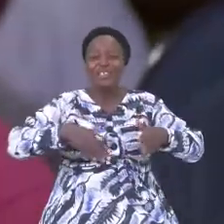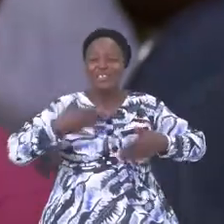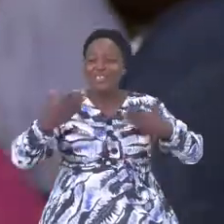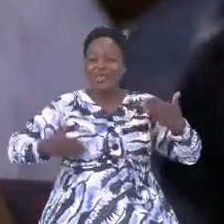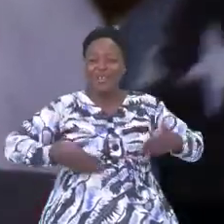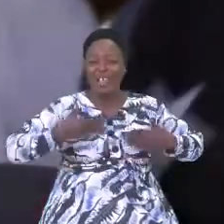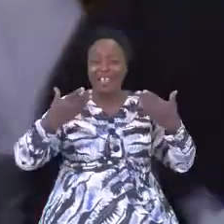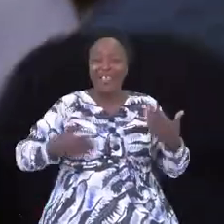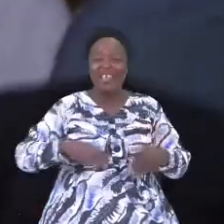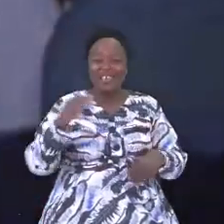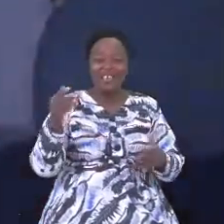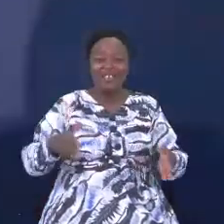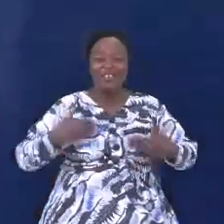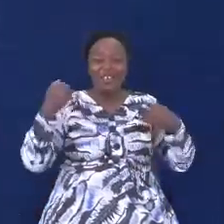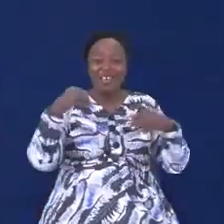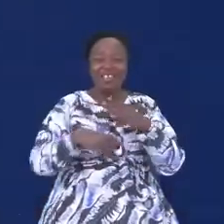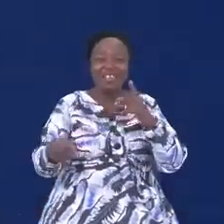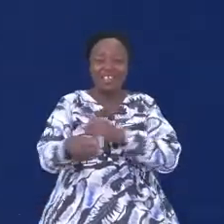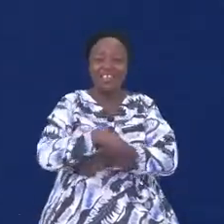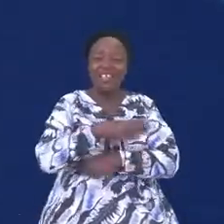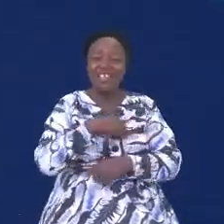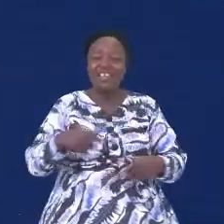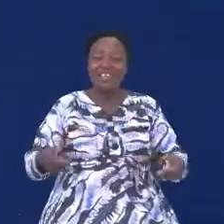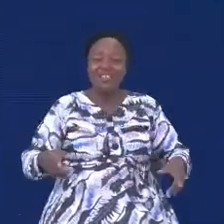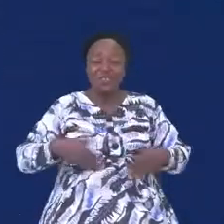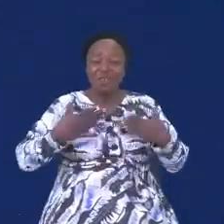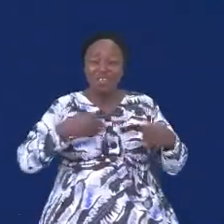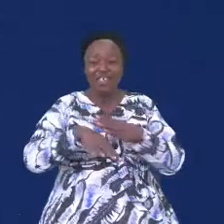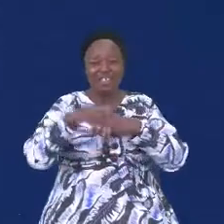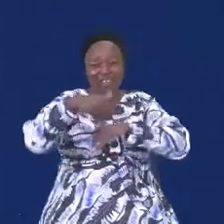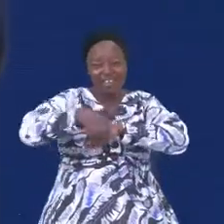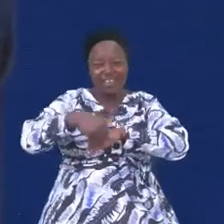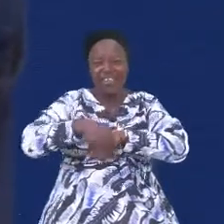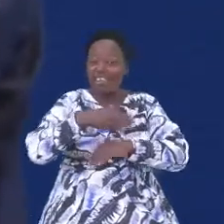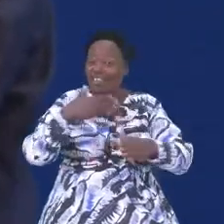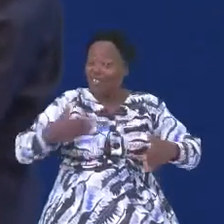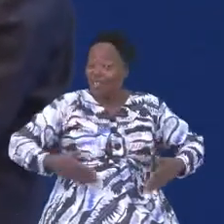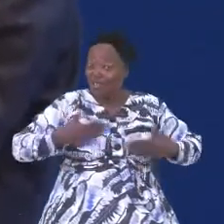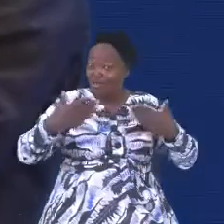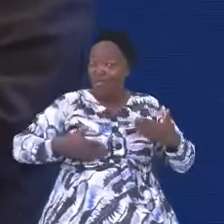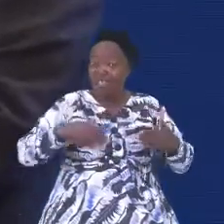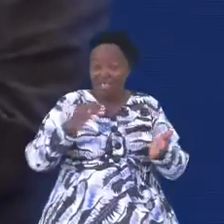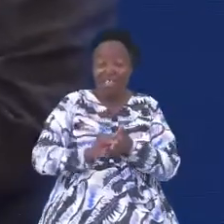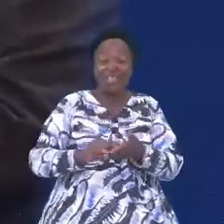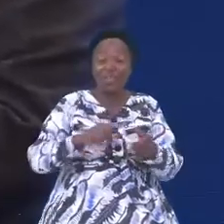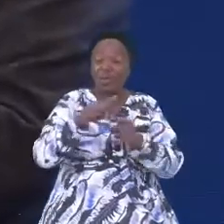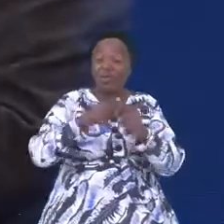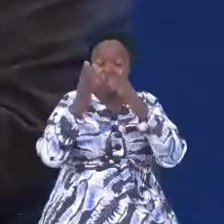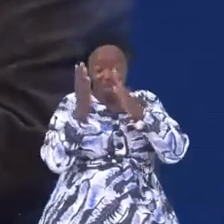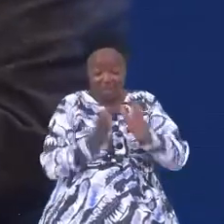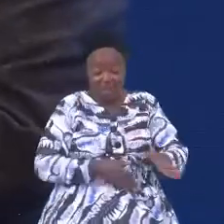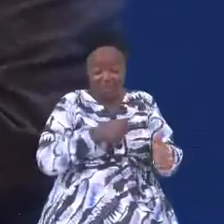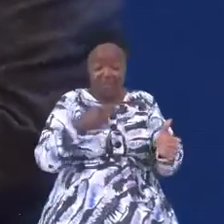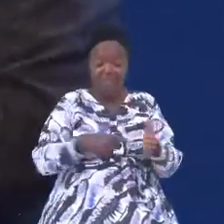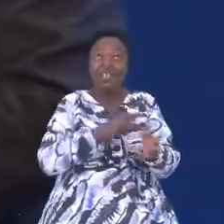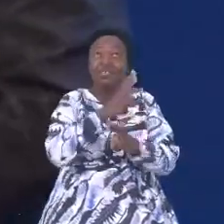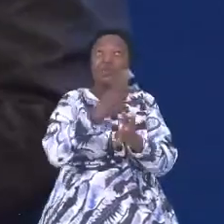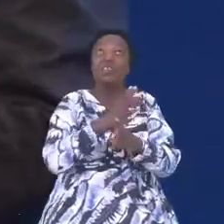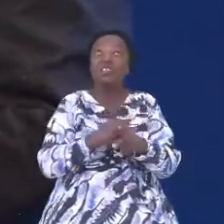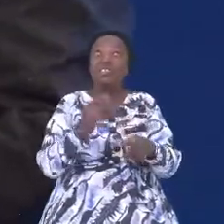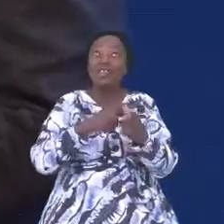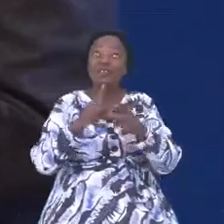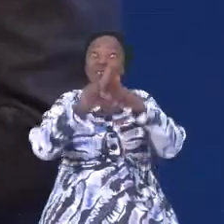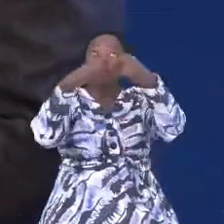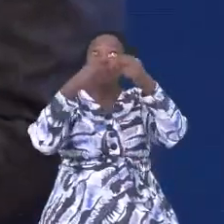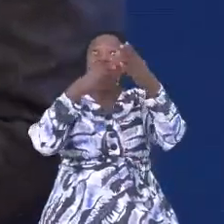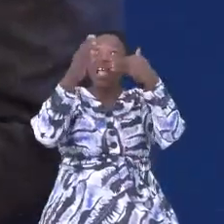day and joy in the night. Joy that when you leave this world and you meet the judge of